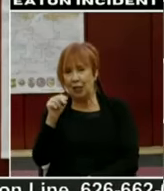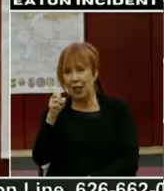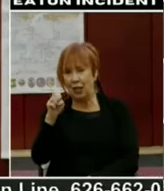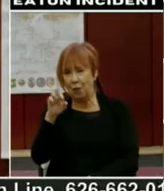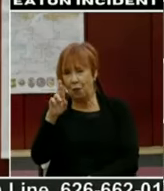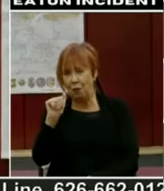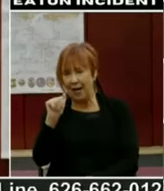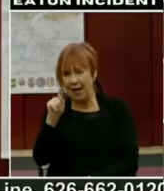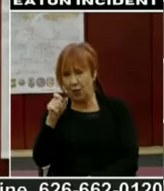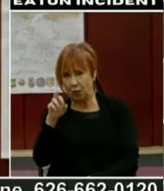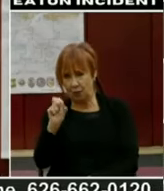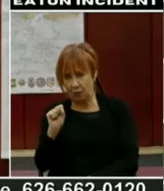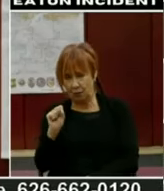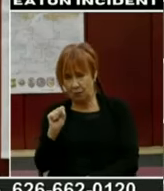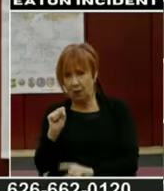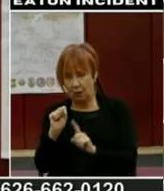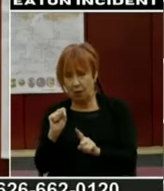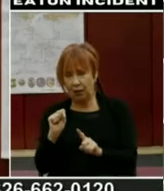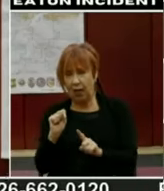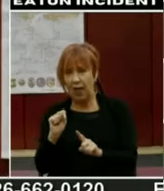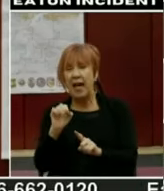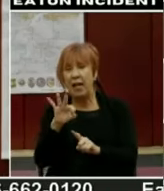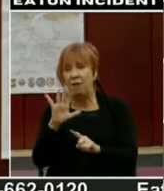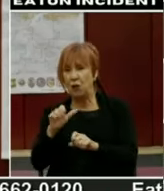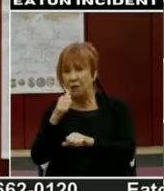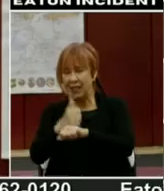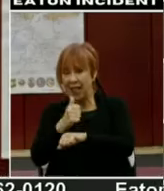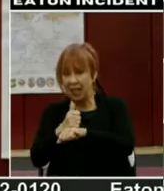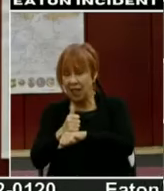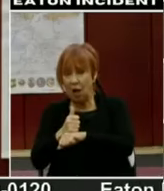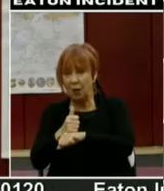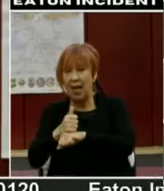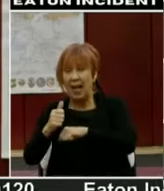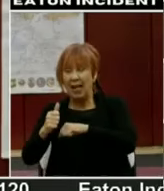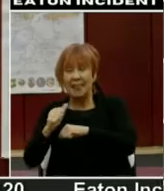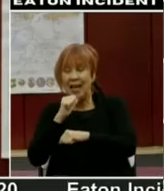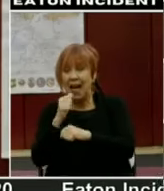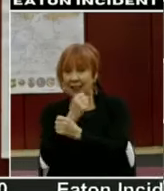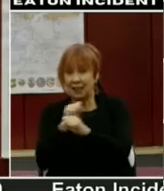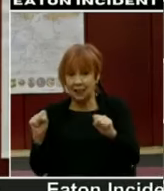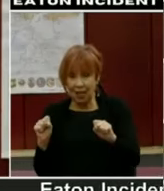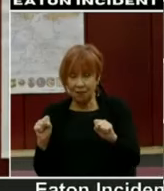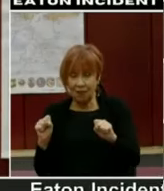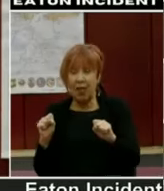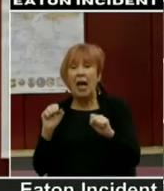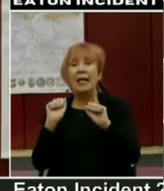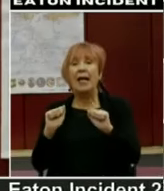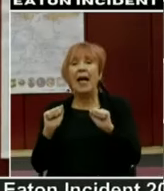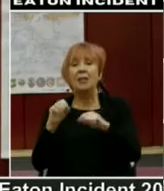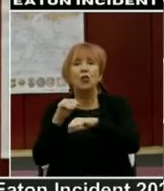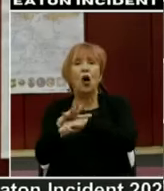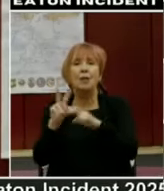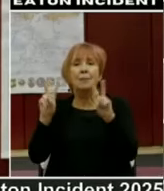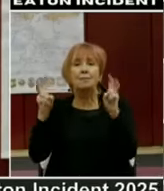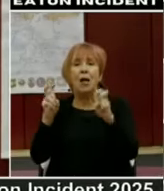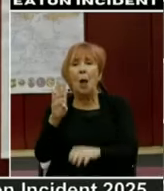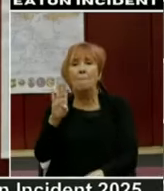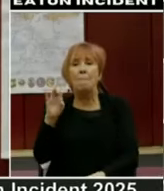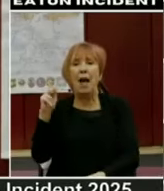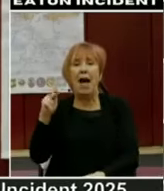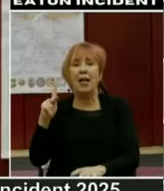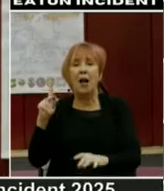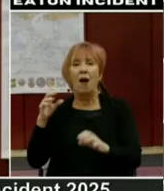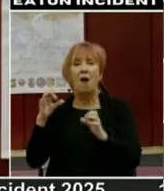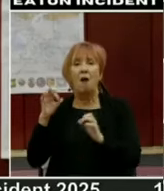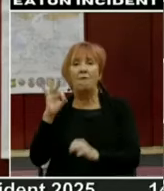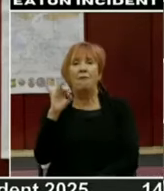when hooking up a generator. If the generator is not hooked up in a safe manner, it can cause what's called backfeed onto our system.